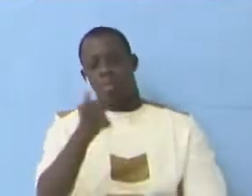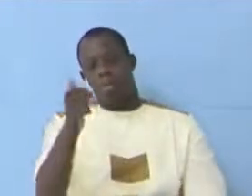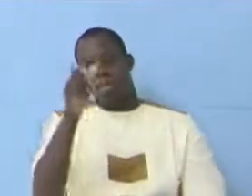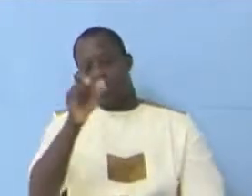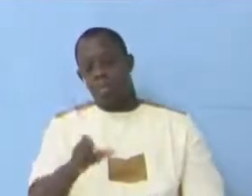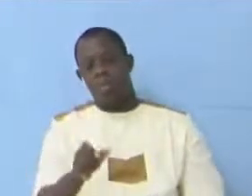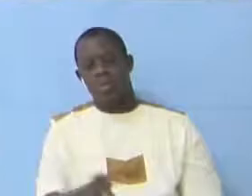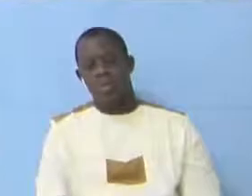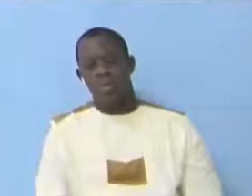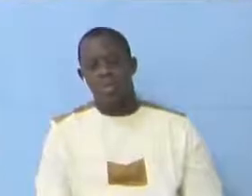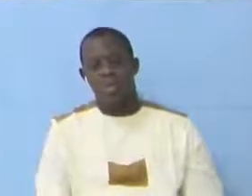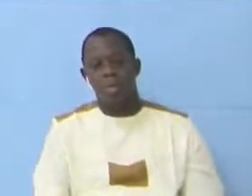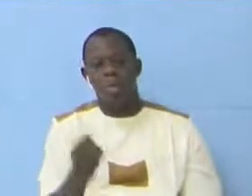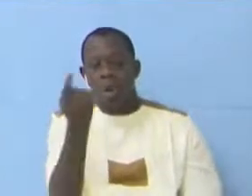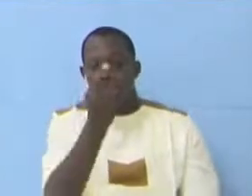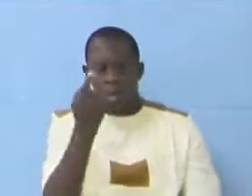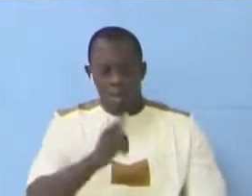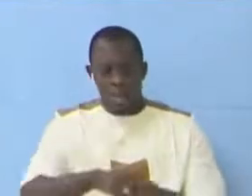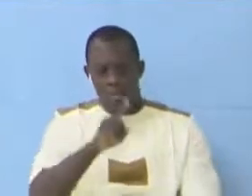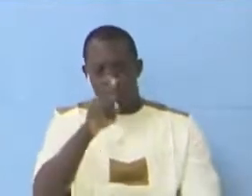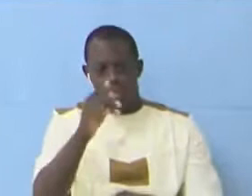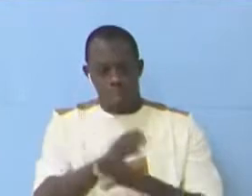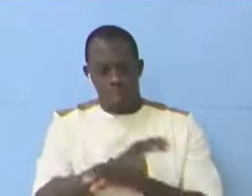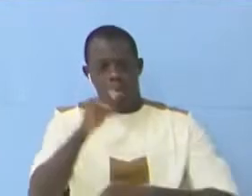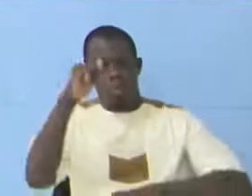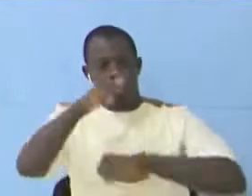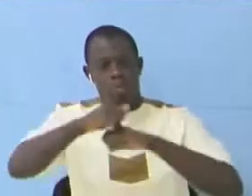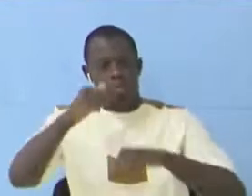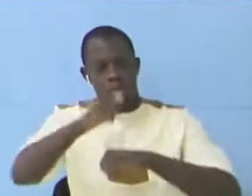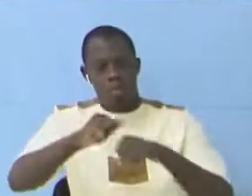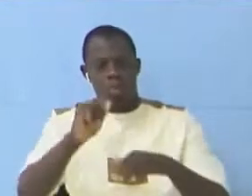Was that the only time you were tortured?